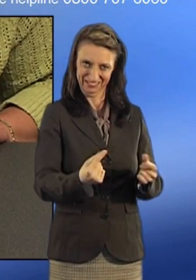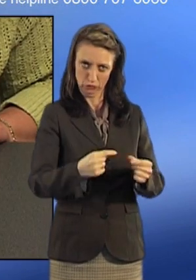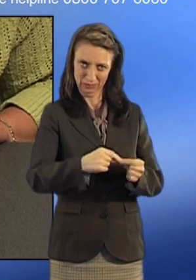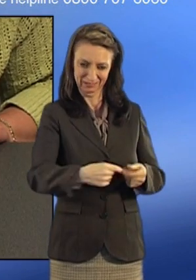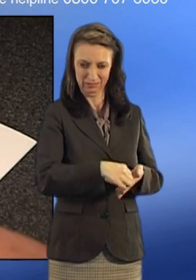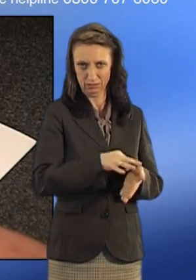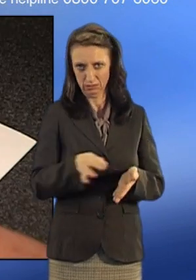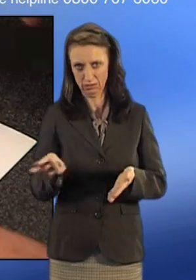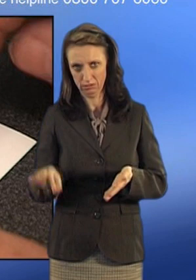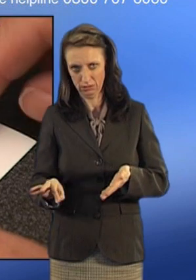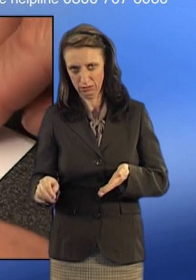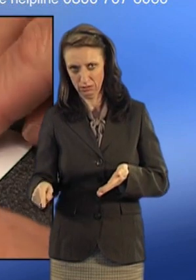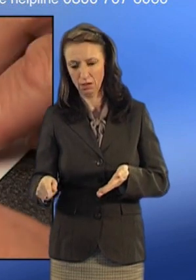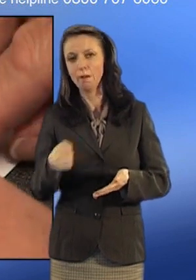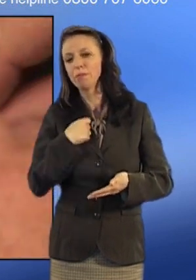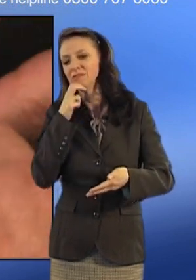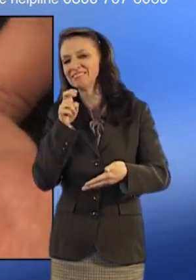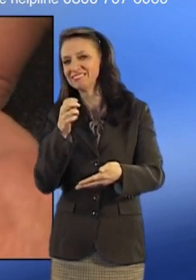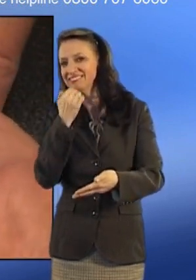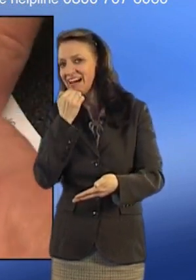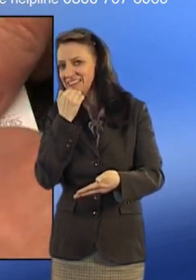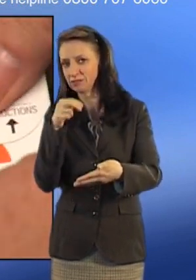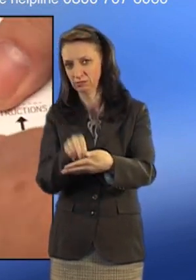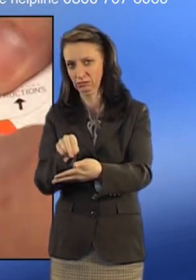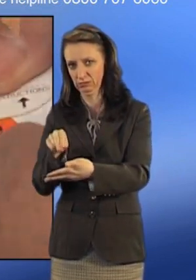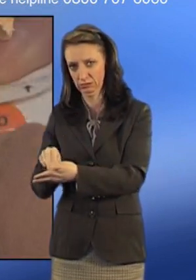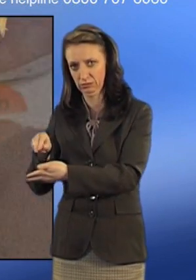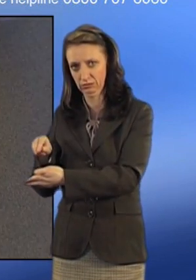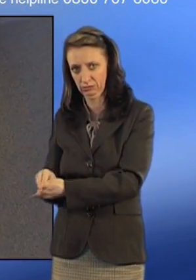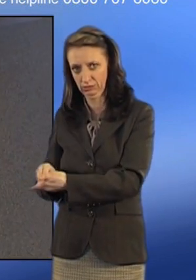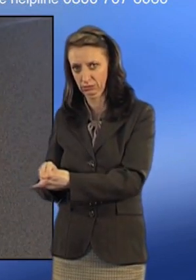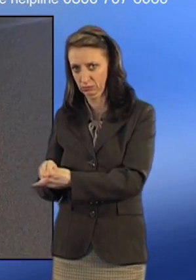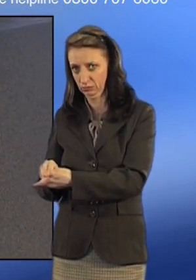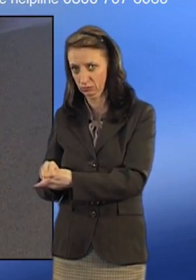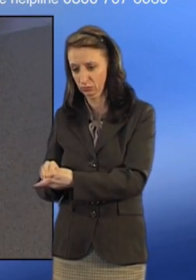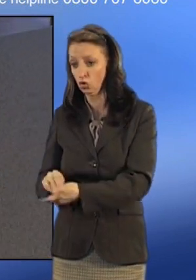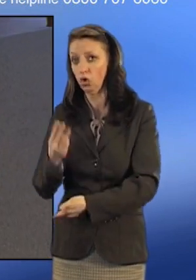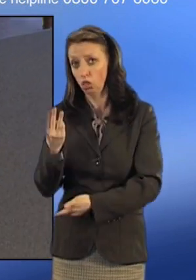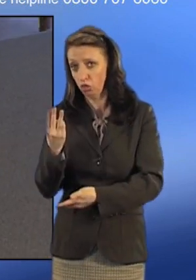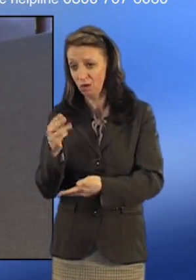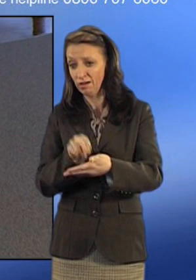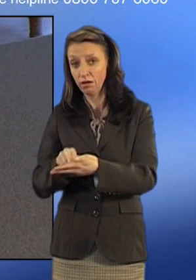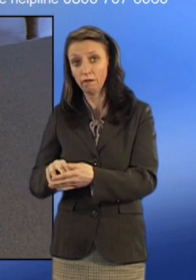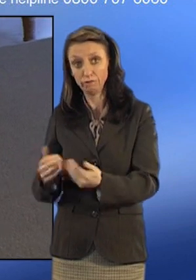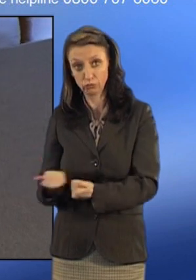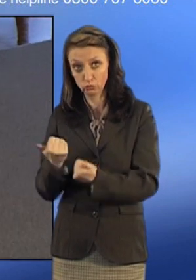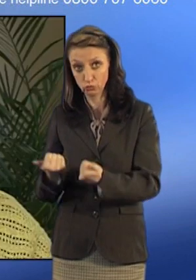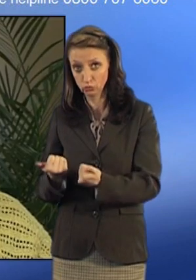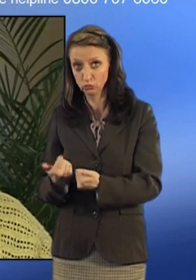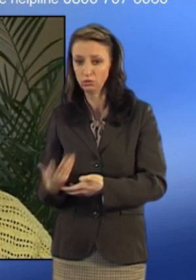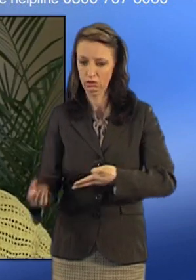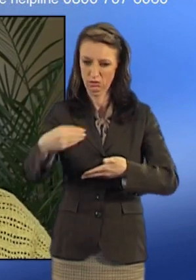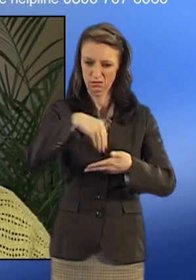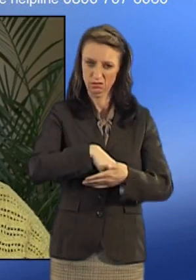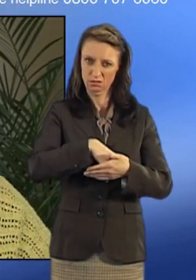date. When you have completed the 3rd sample, place the screening test strip in the prepaid